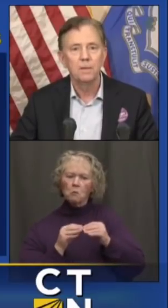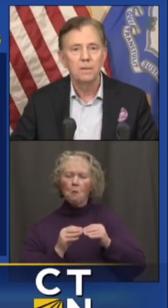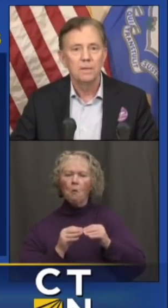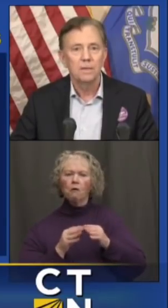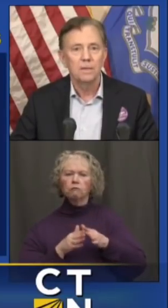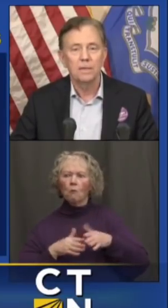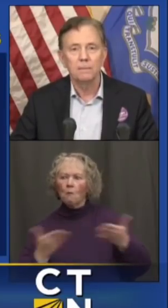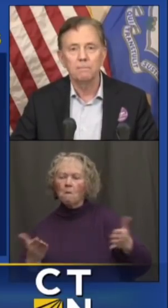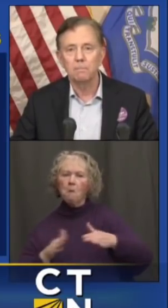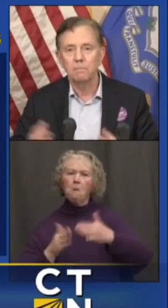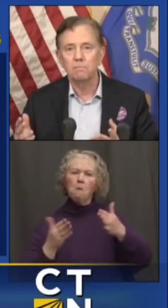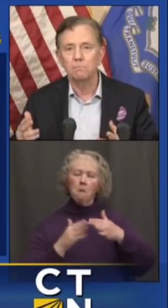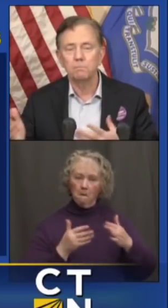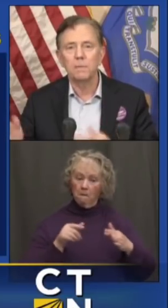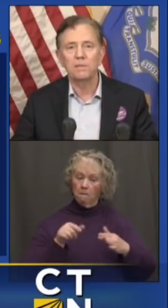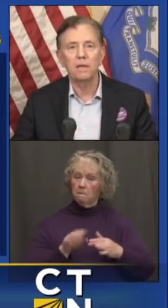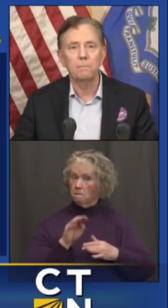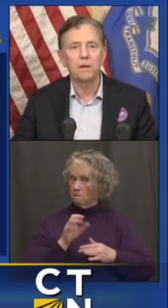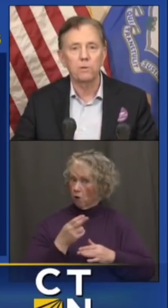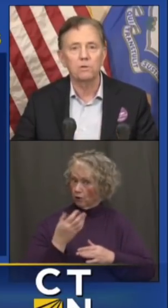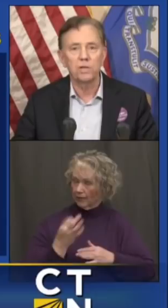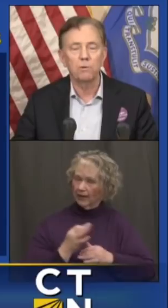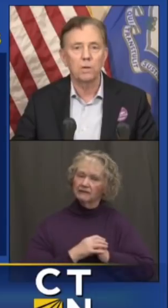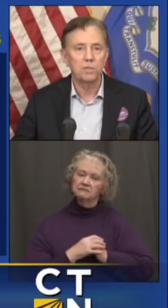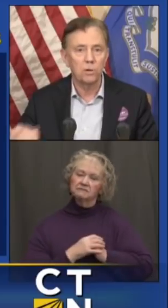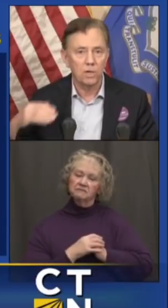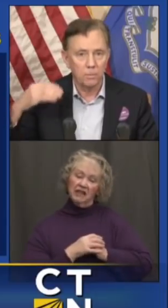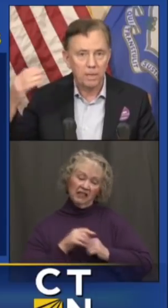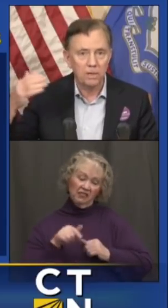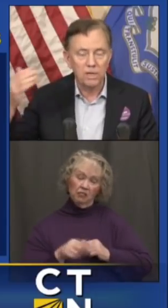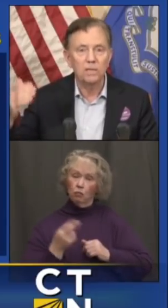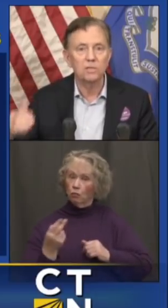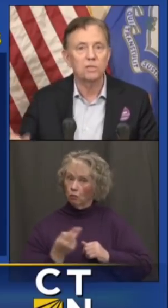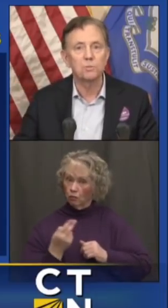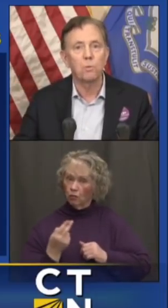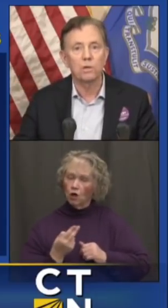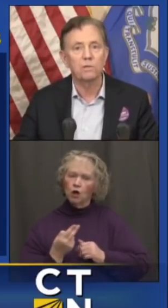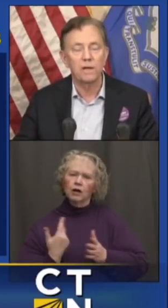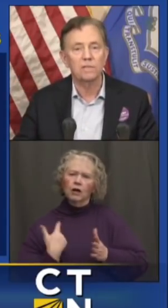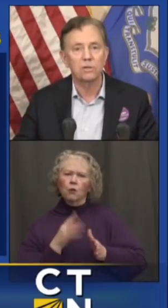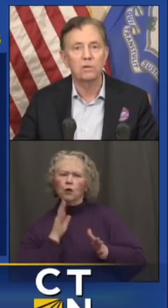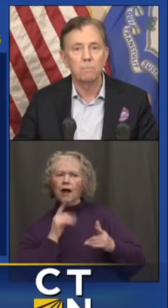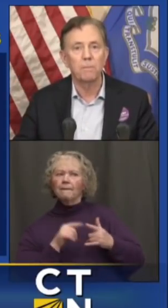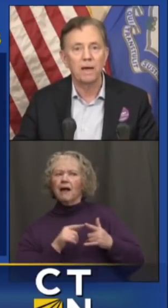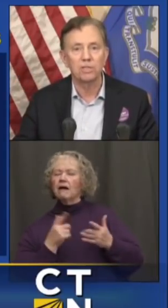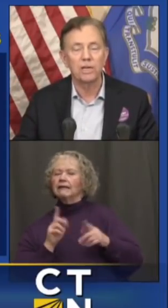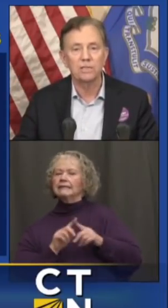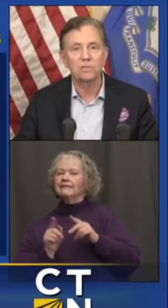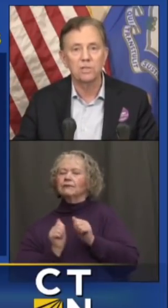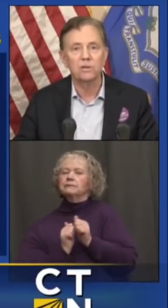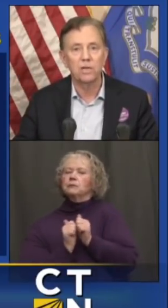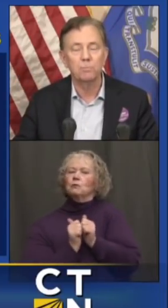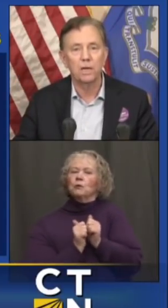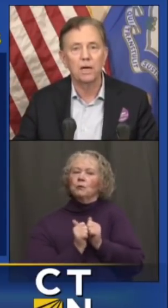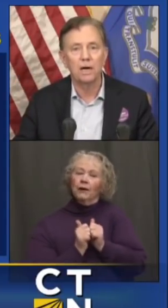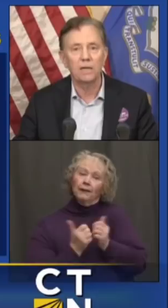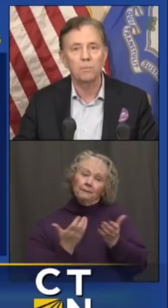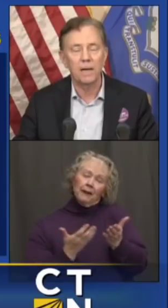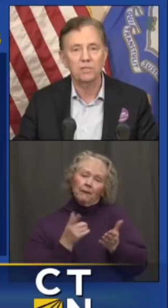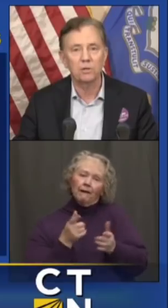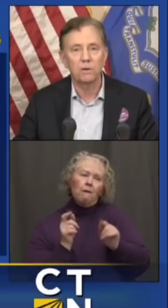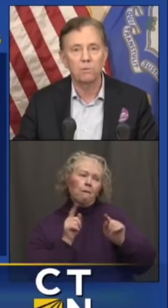you any guarantees, but right now the trends are good, and that's why we're giving you this reopening for events starting